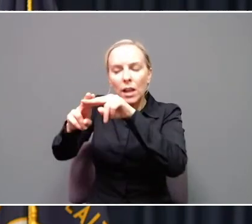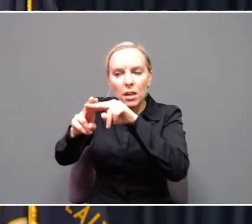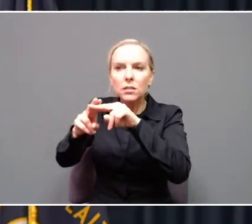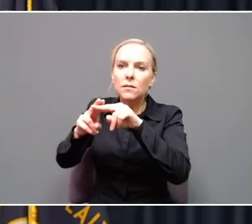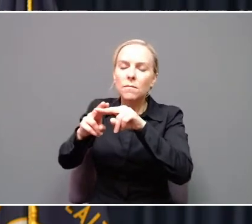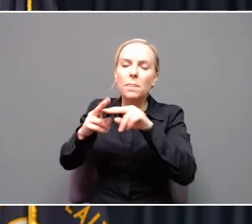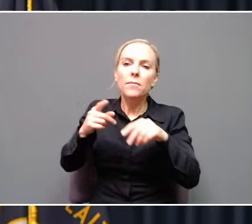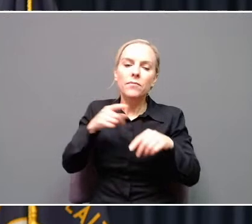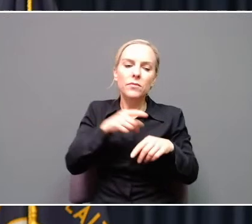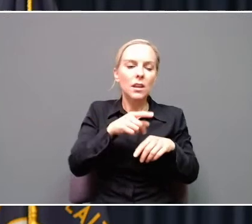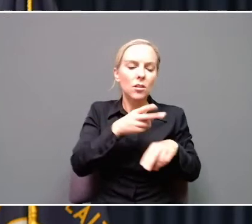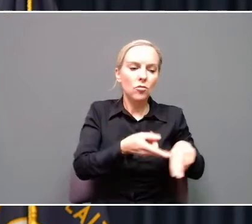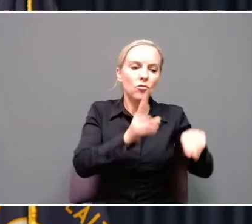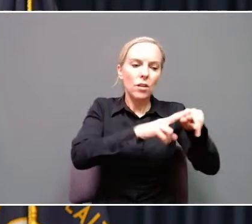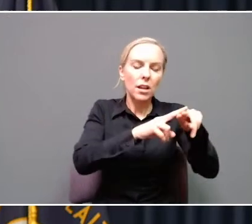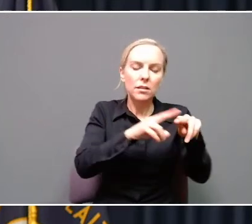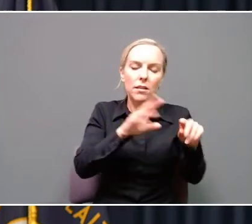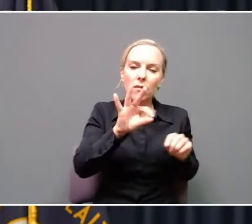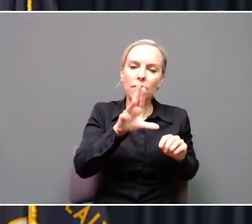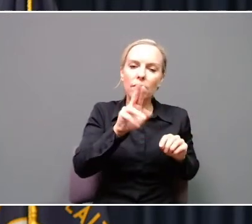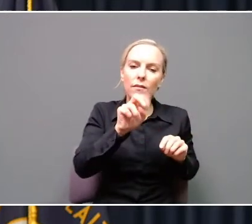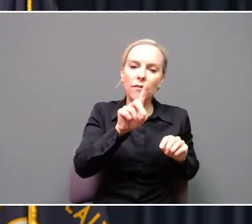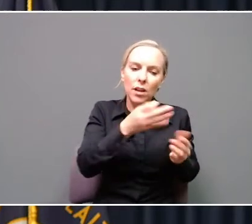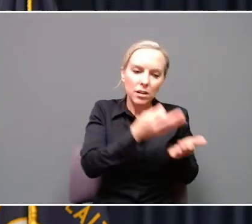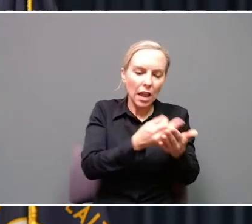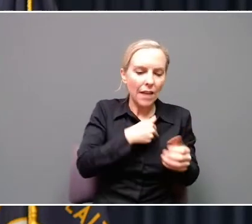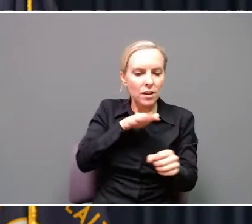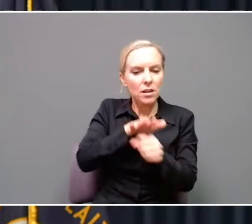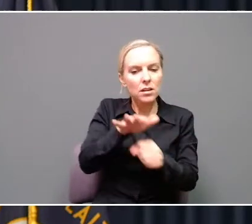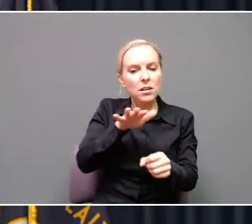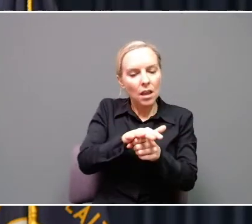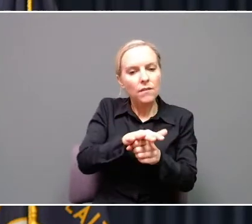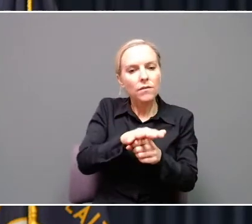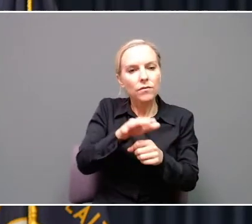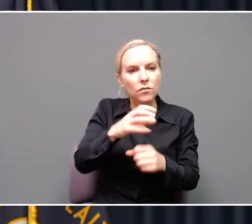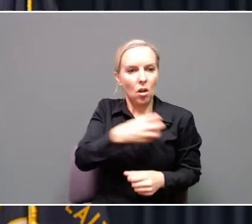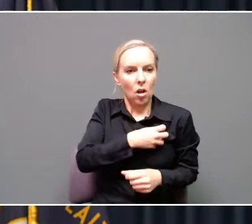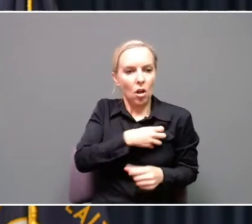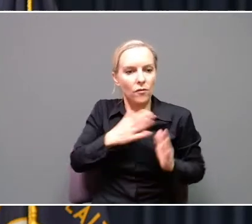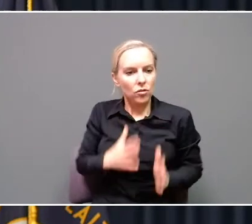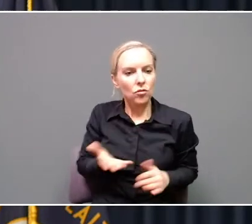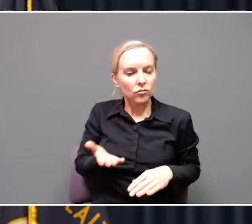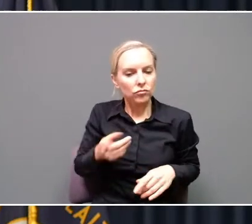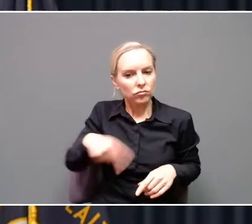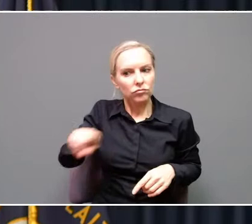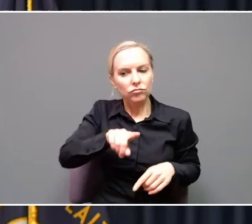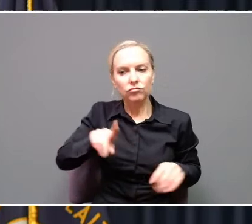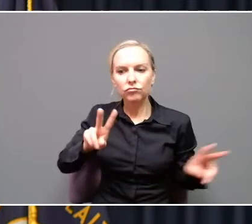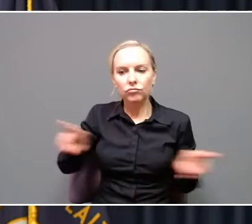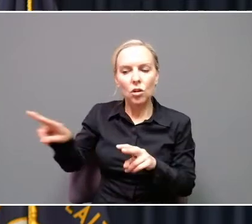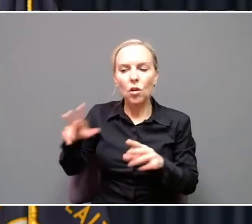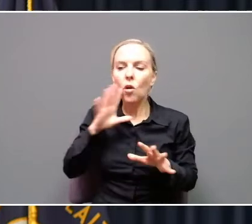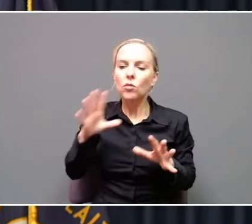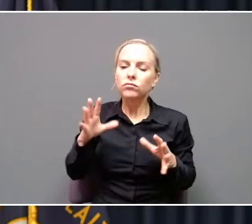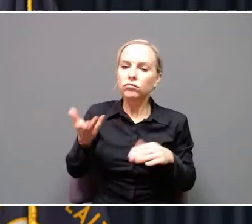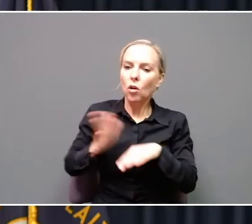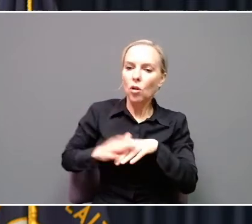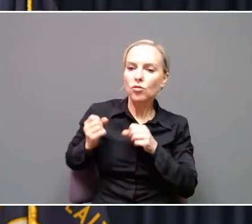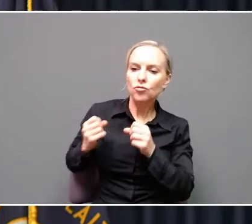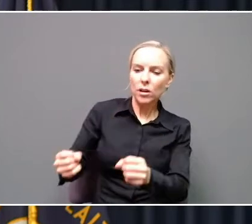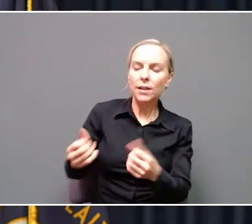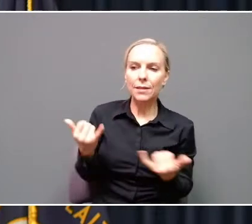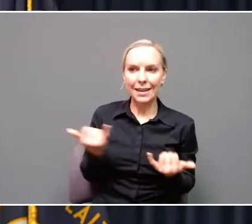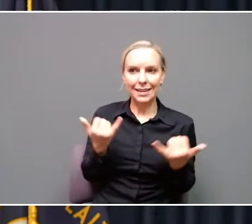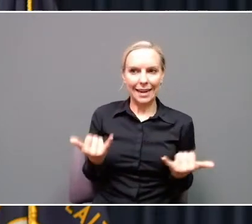CLEP fund so we can have enough officers on the street. Now, we are announcing a new program